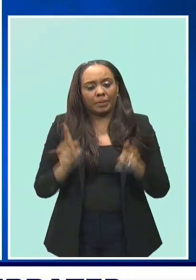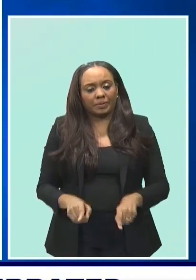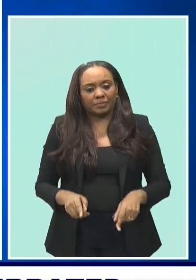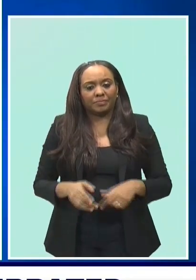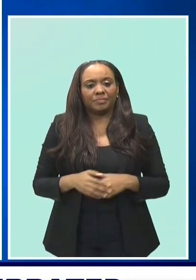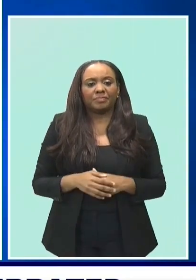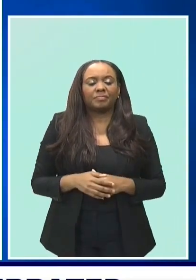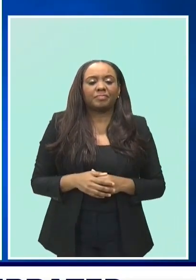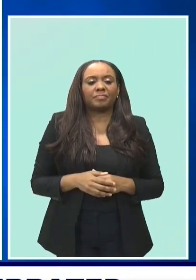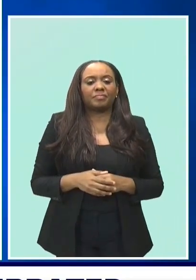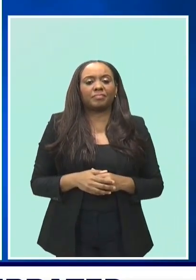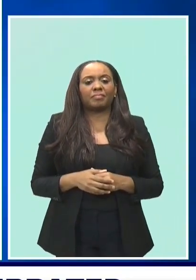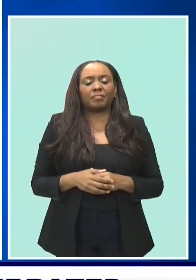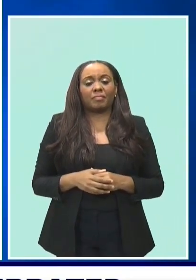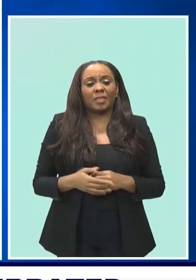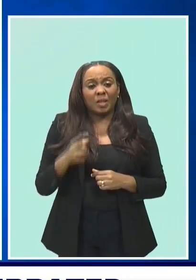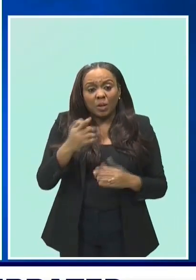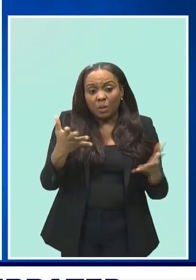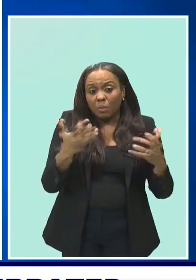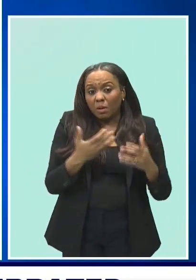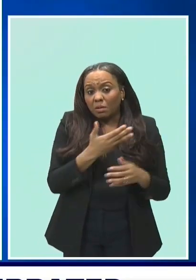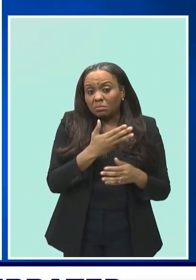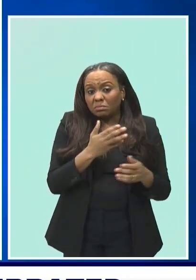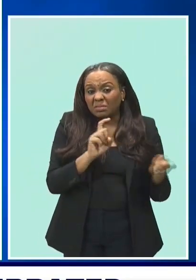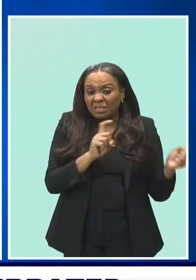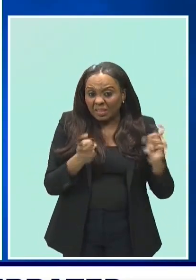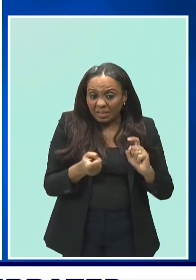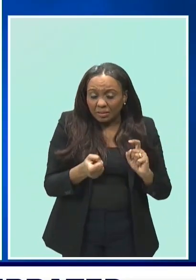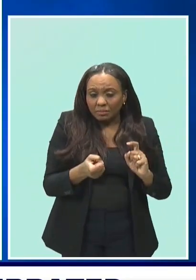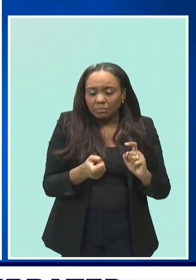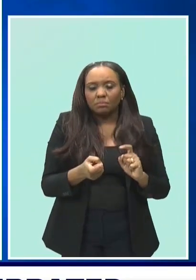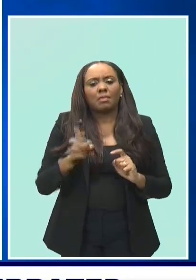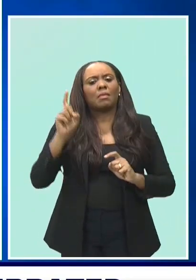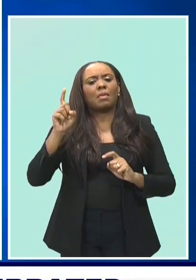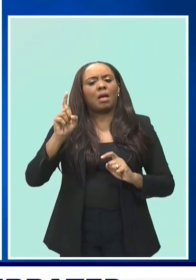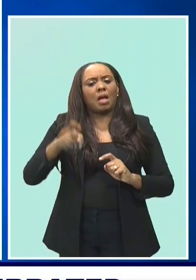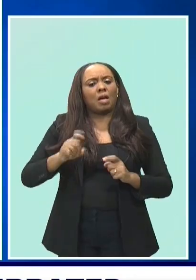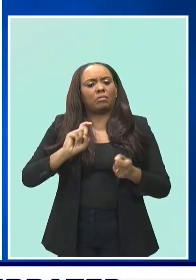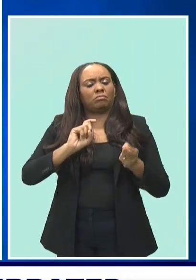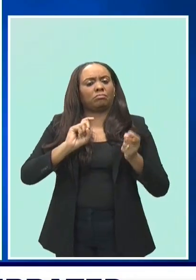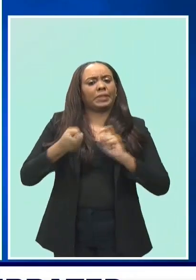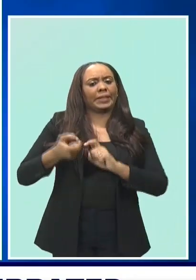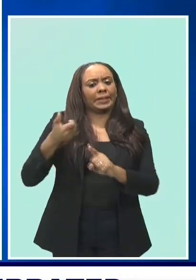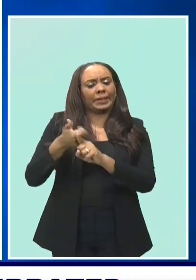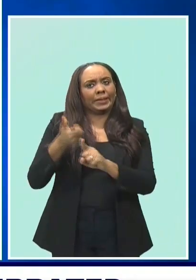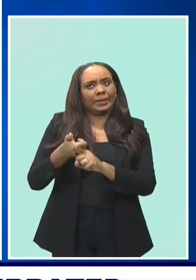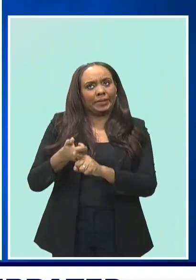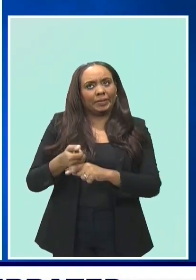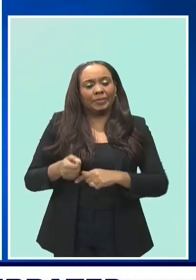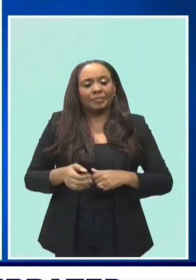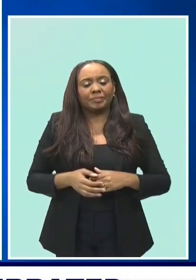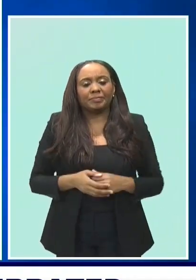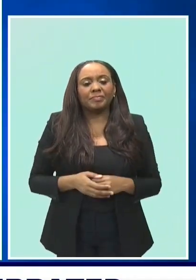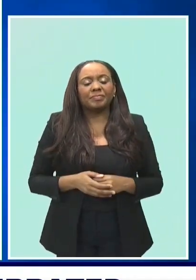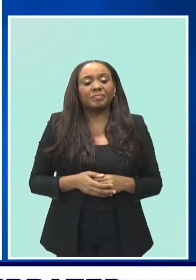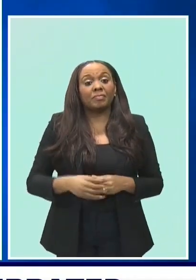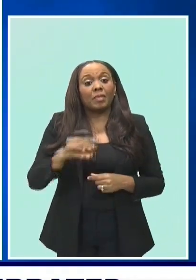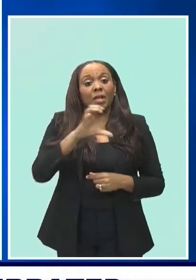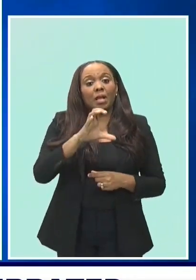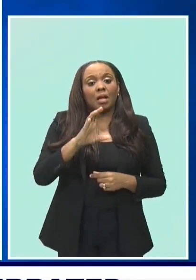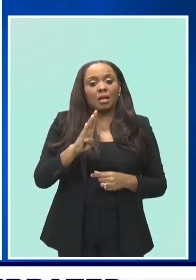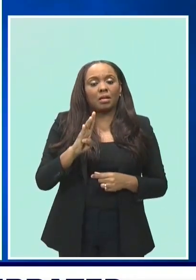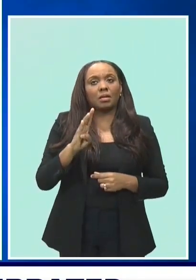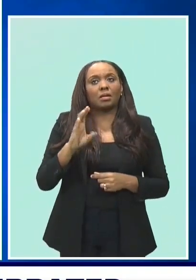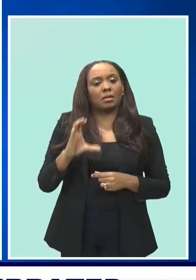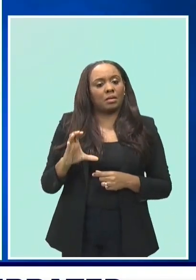cannot expect a difference if you don't endeavor to make a change. The Caribbean Broadcasting Corporation came in for